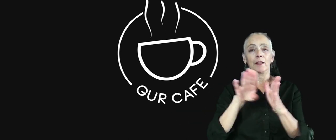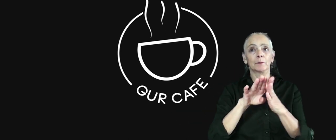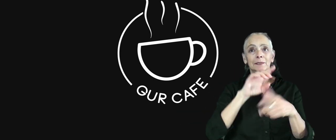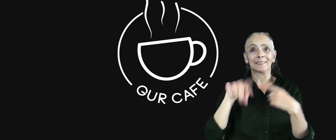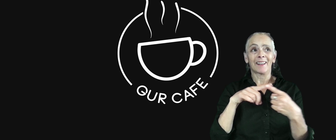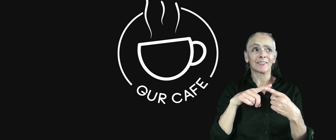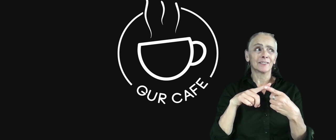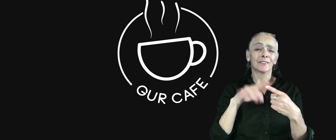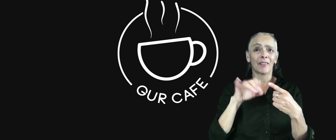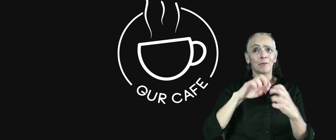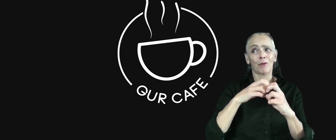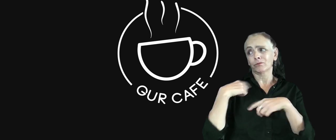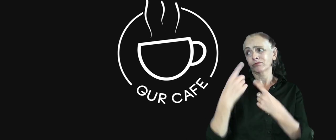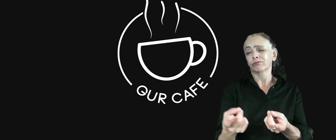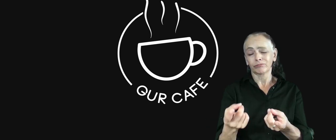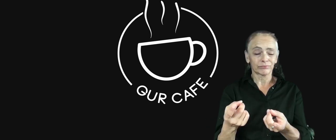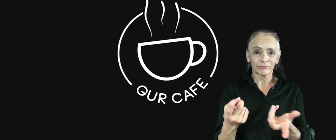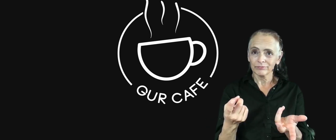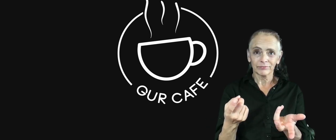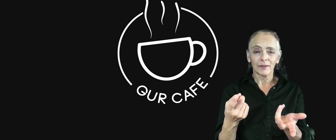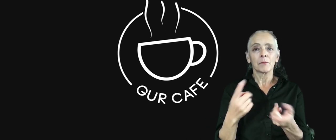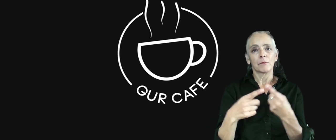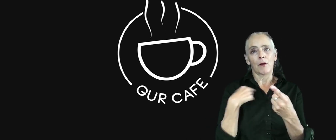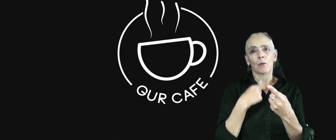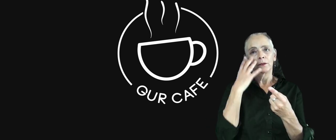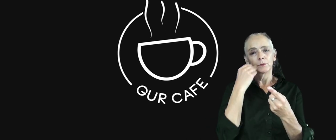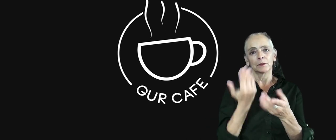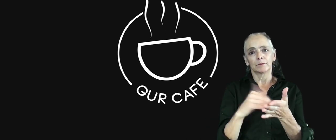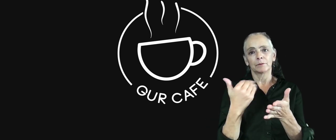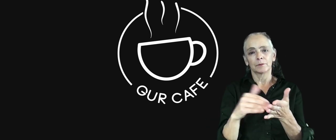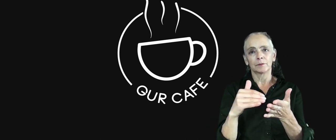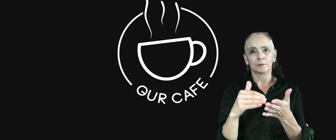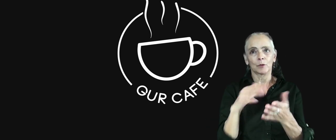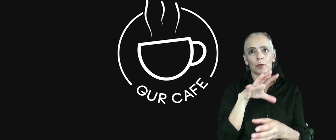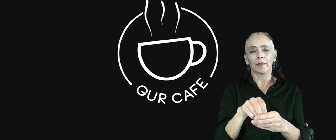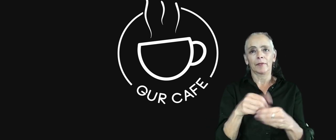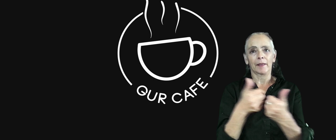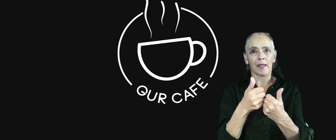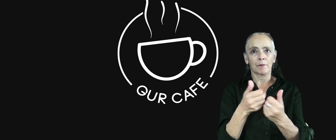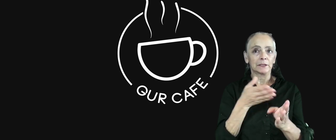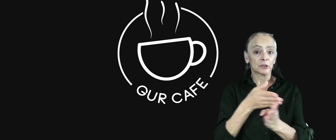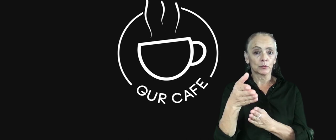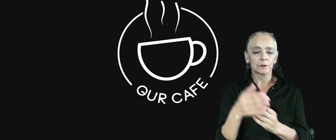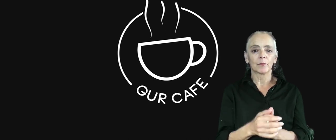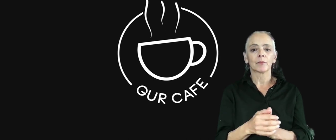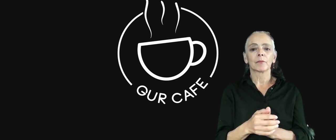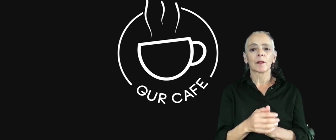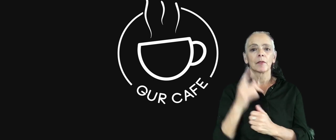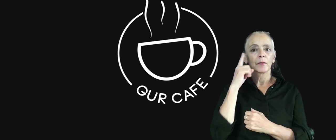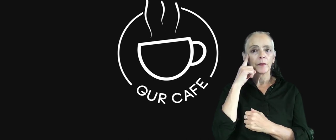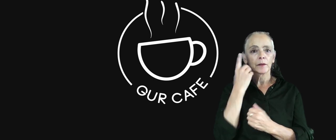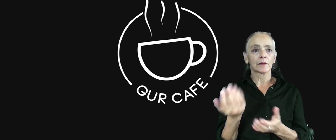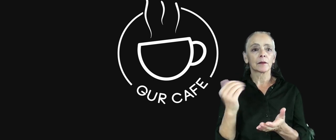itself. But that's certainly something that we keep experiencing in the gaming industry. And I think,